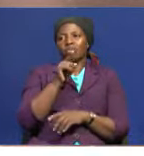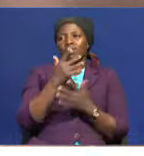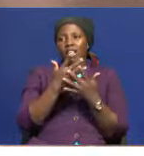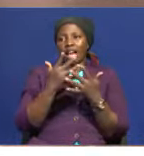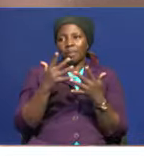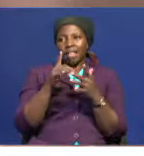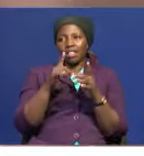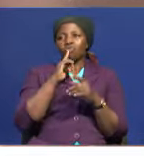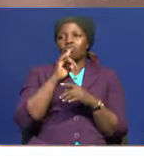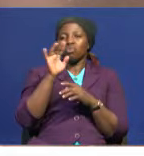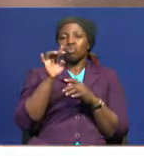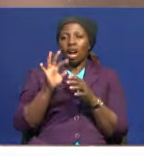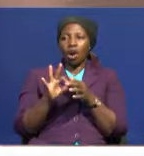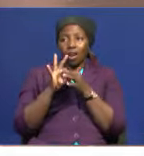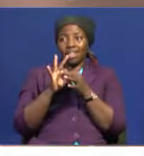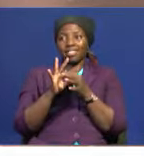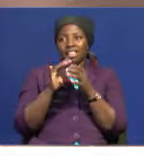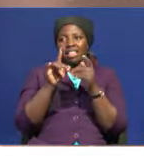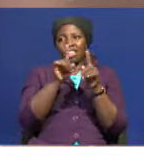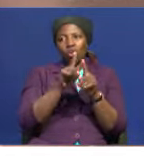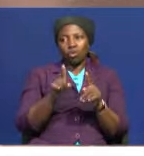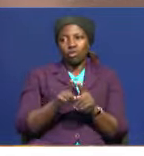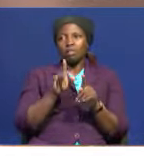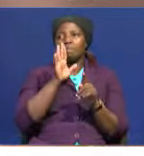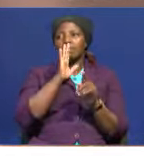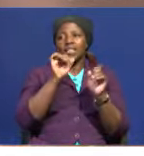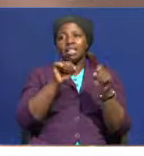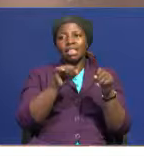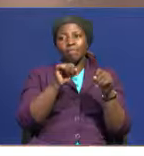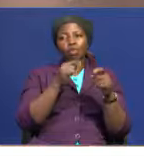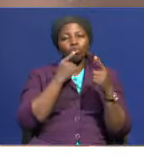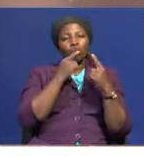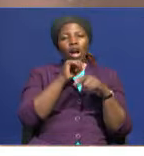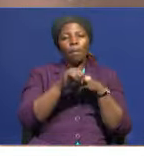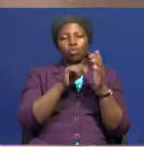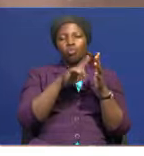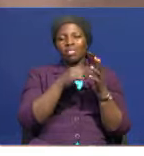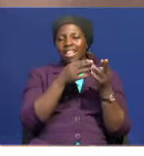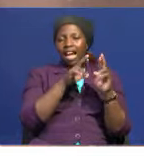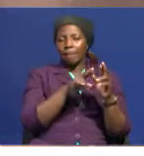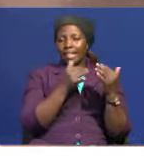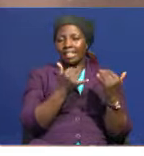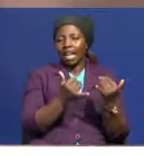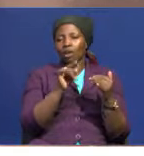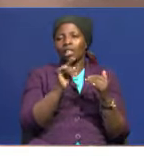not just that, but being able to speak to what's currently happening, I think will be